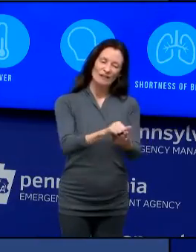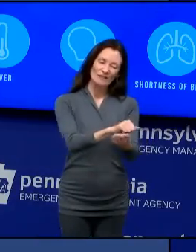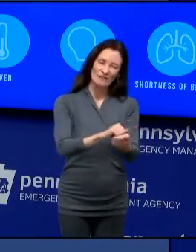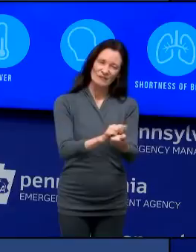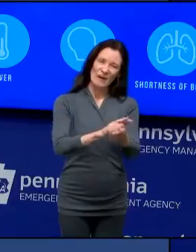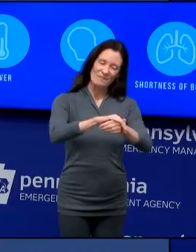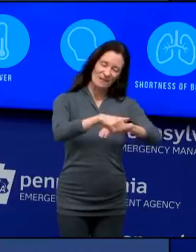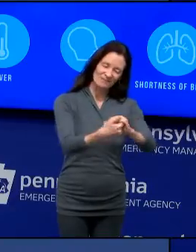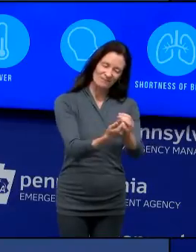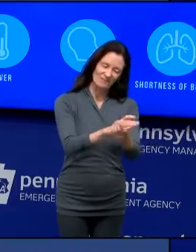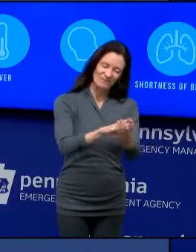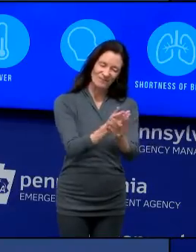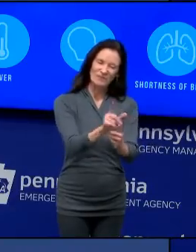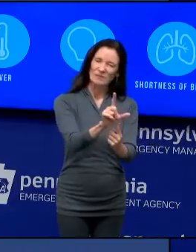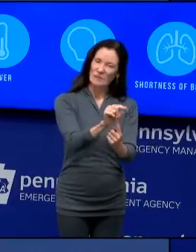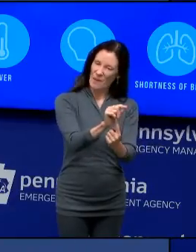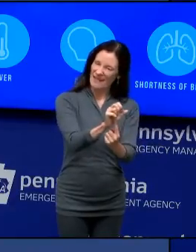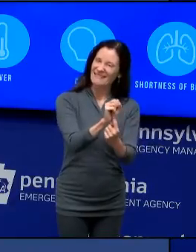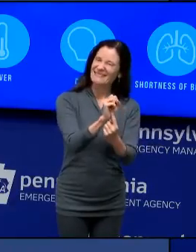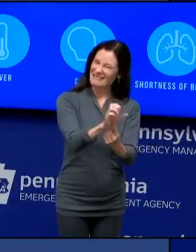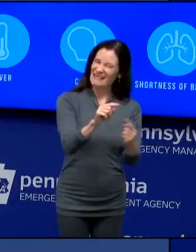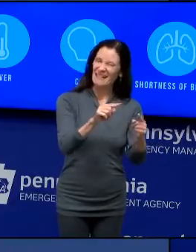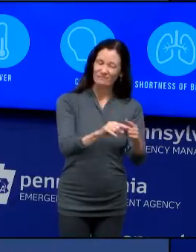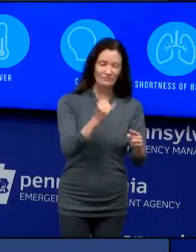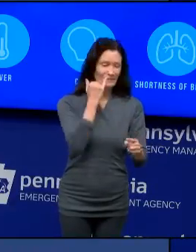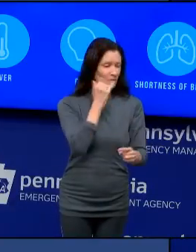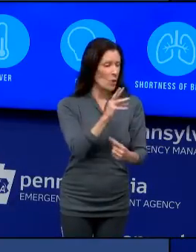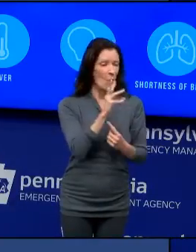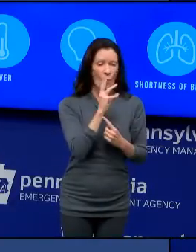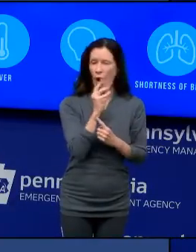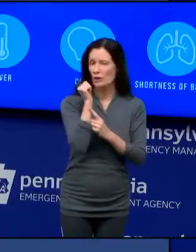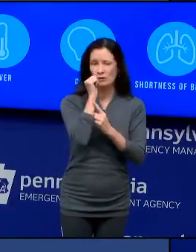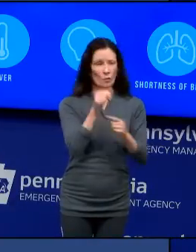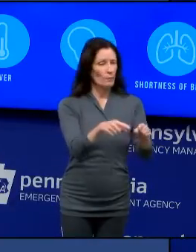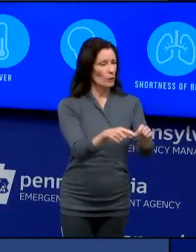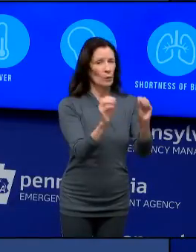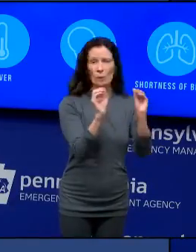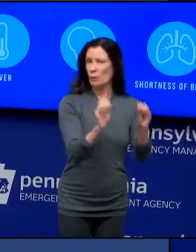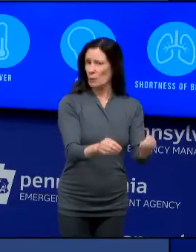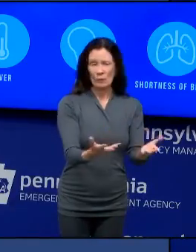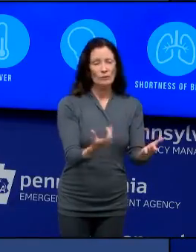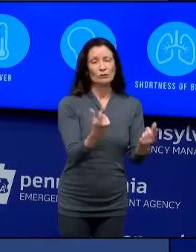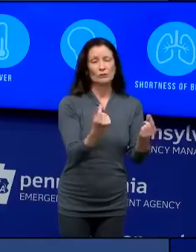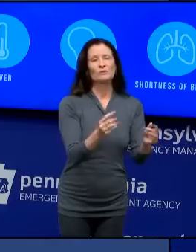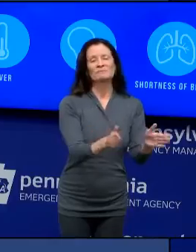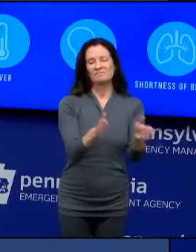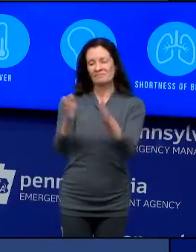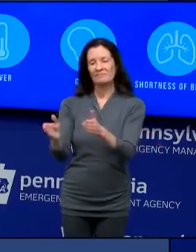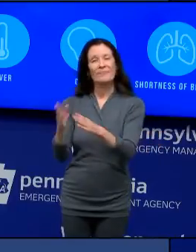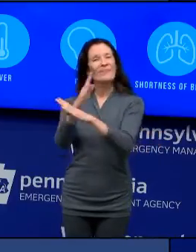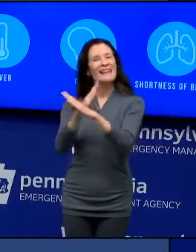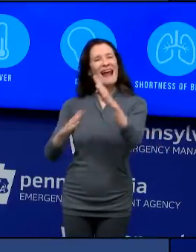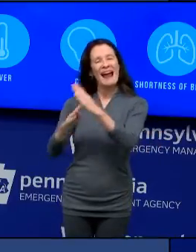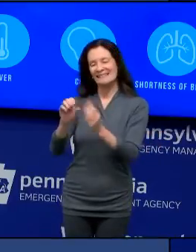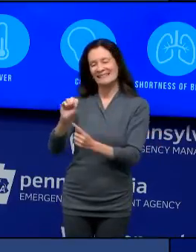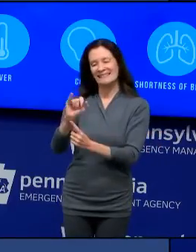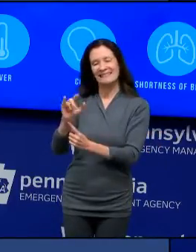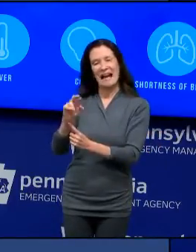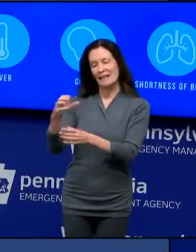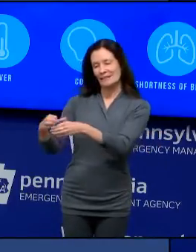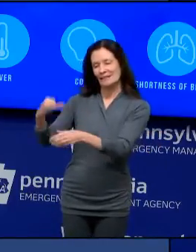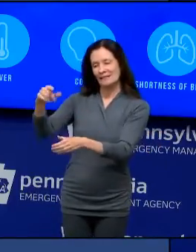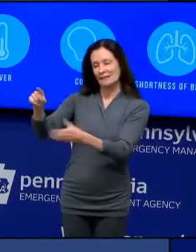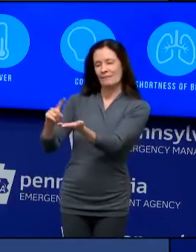that it takes to sing Happy Birthday twice. Use hand sanitizer if soap and water are not